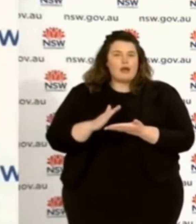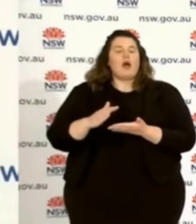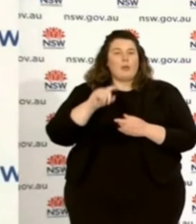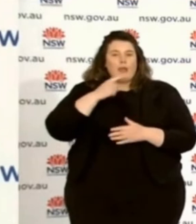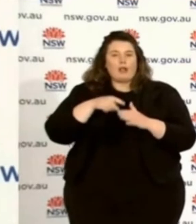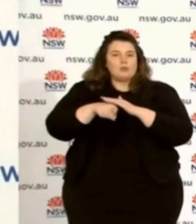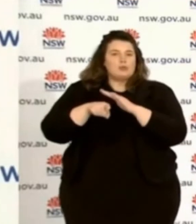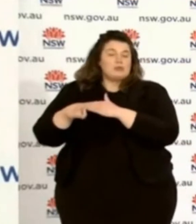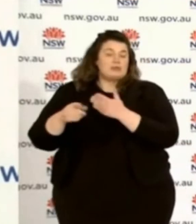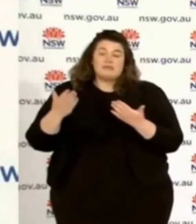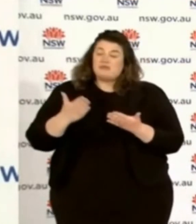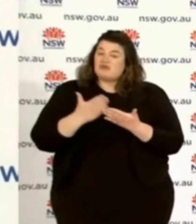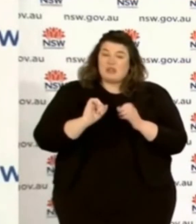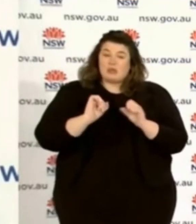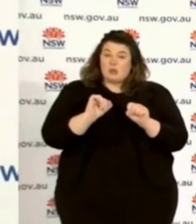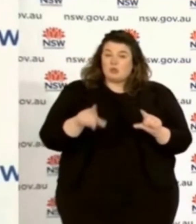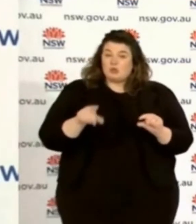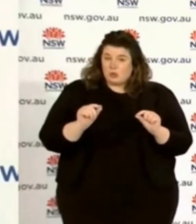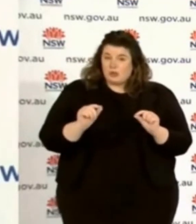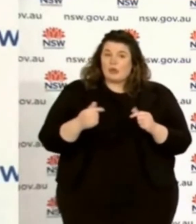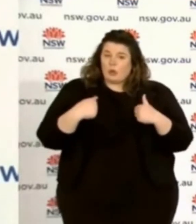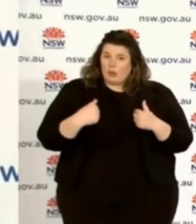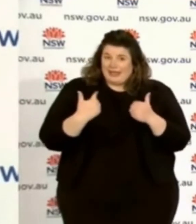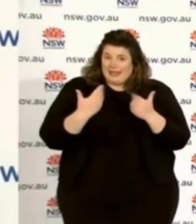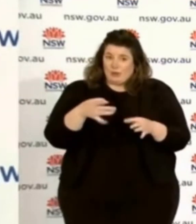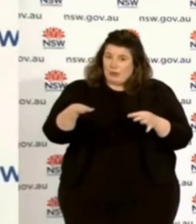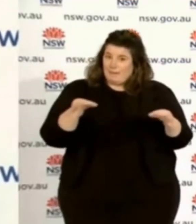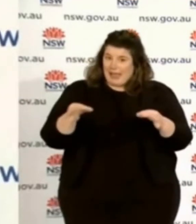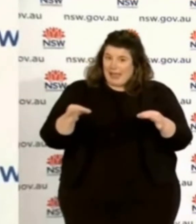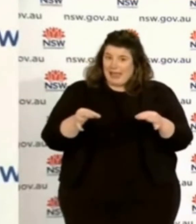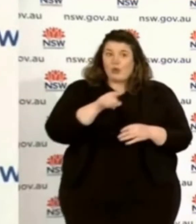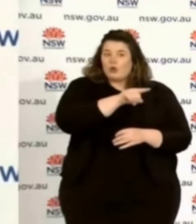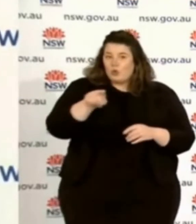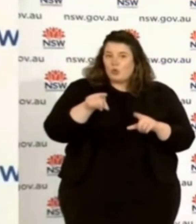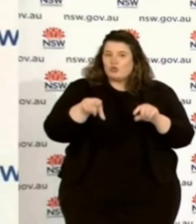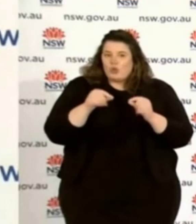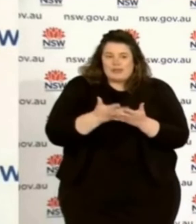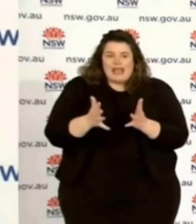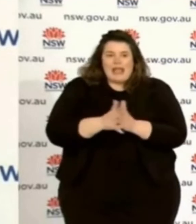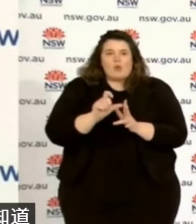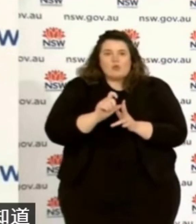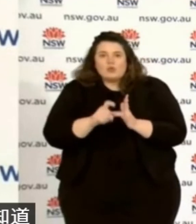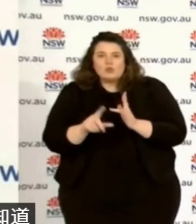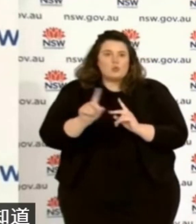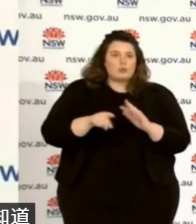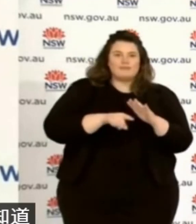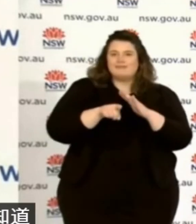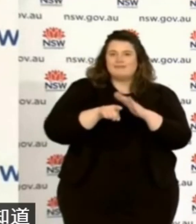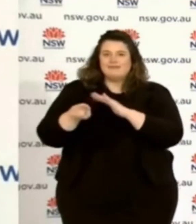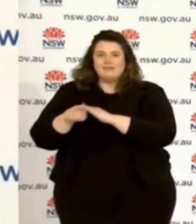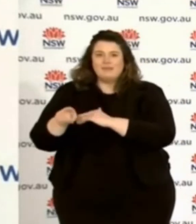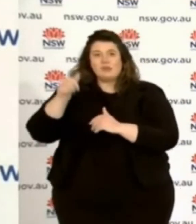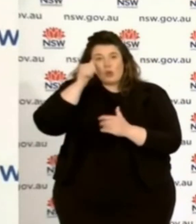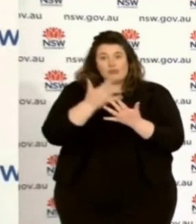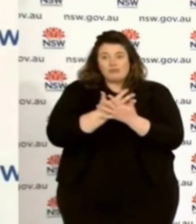is implementing as a safe way that we can reopen. But many people may still not feel safe at that stage, knowing that there's still a high rate